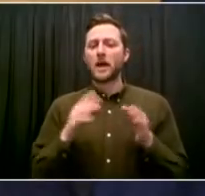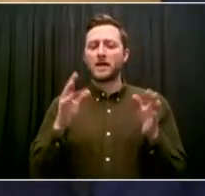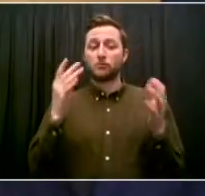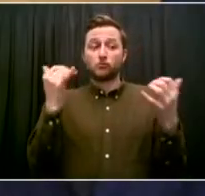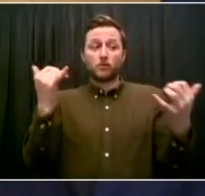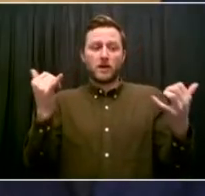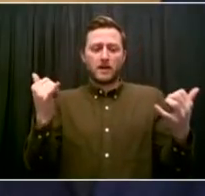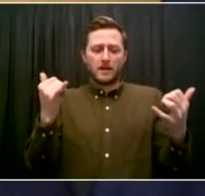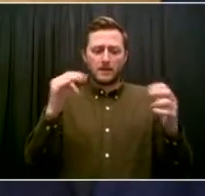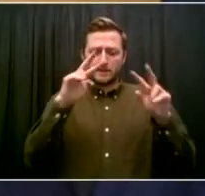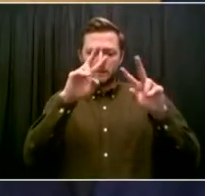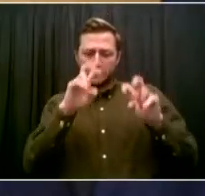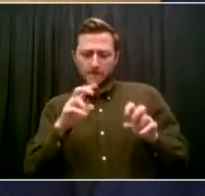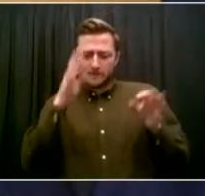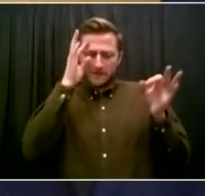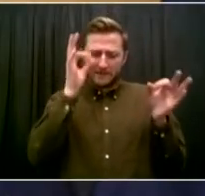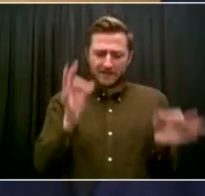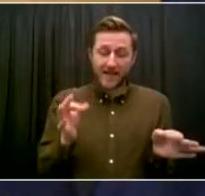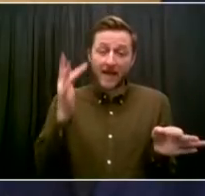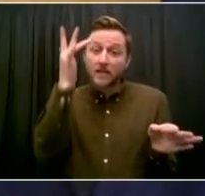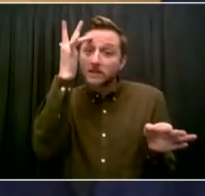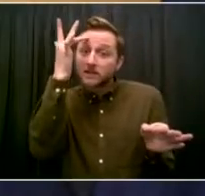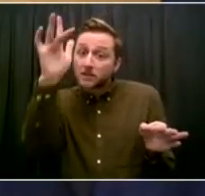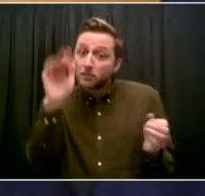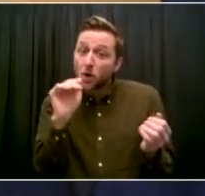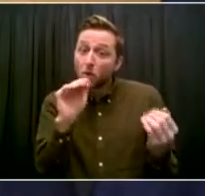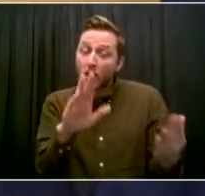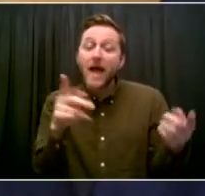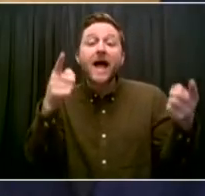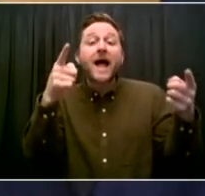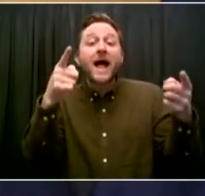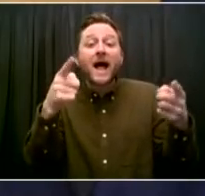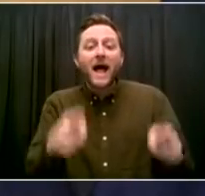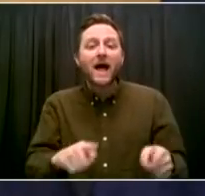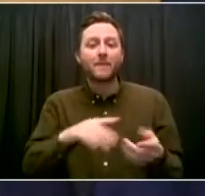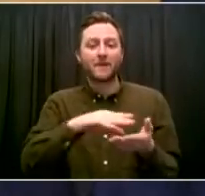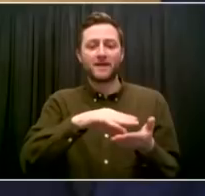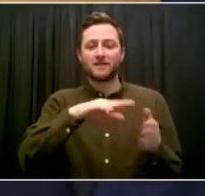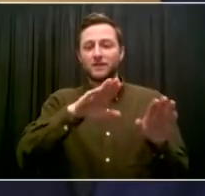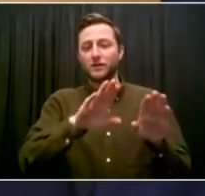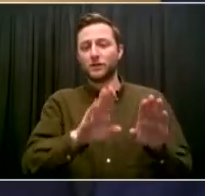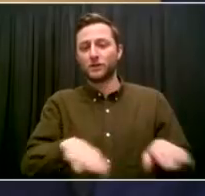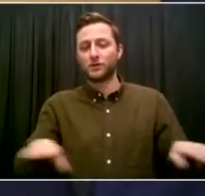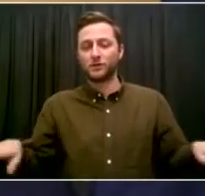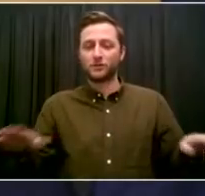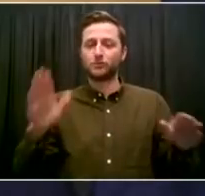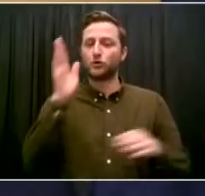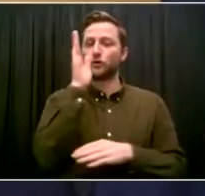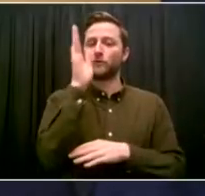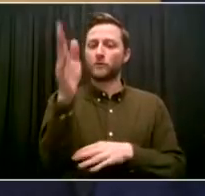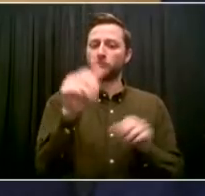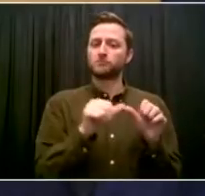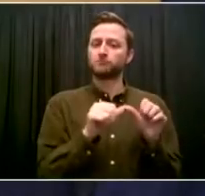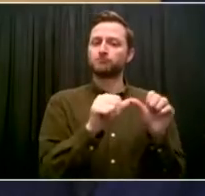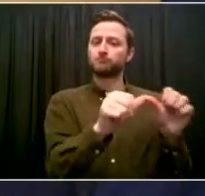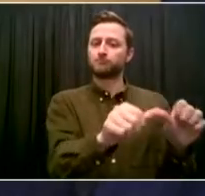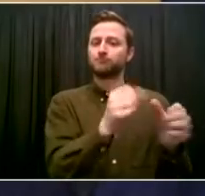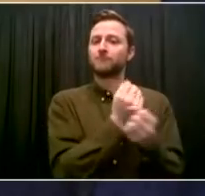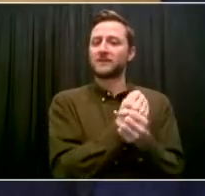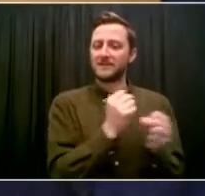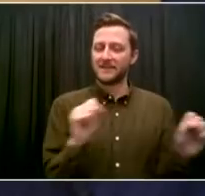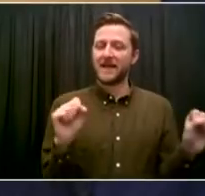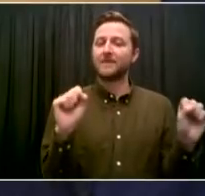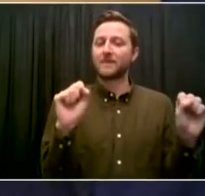of this city. And we're doing that. And we're prepared for this moment. This is a time when we can come together as New Yorkers and